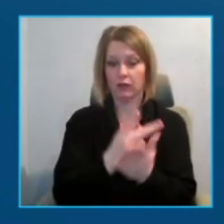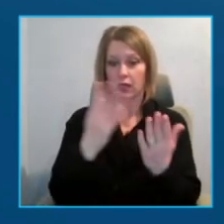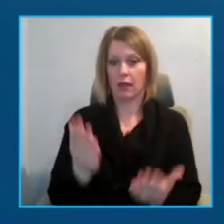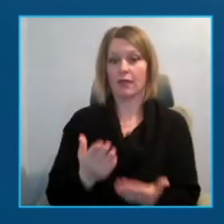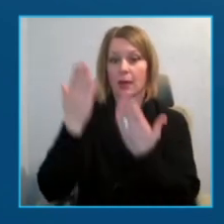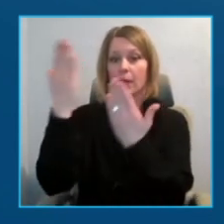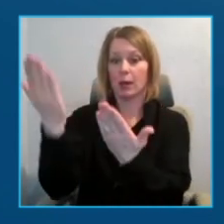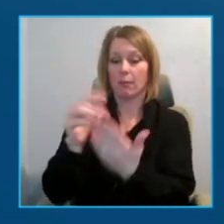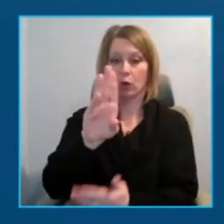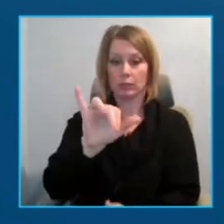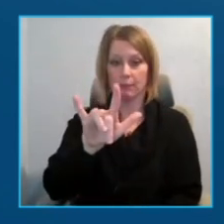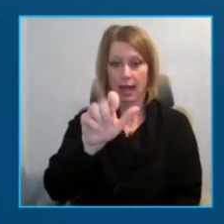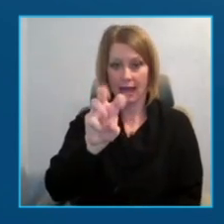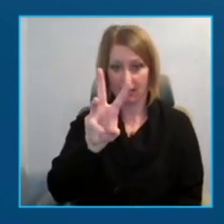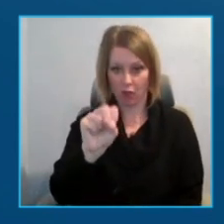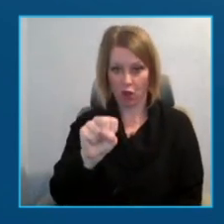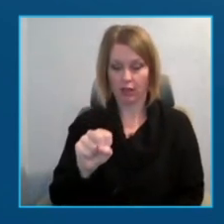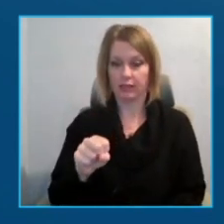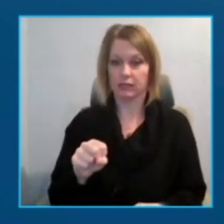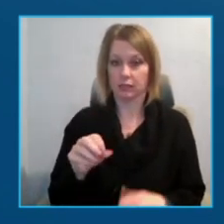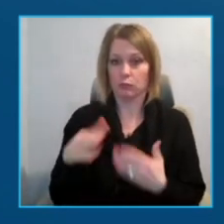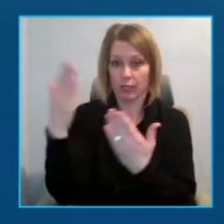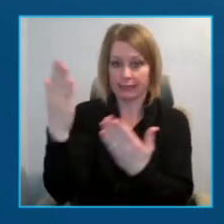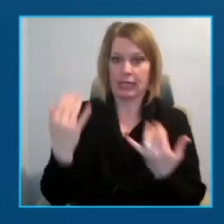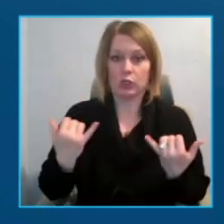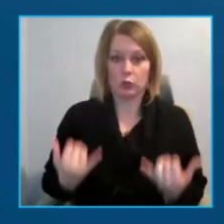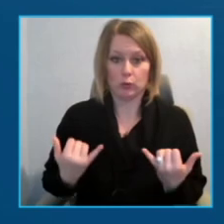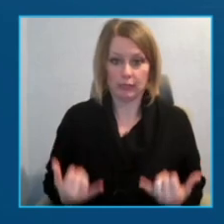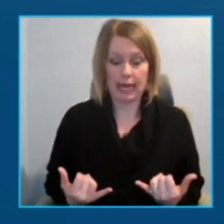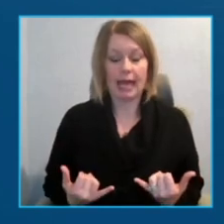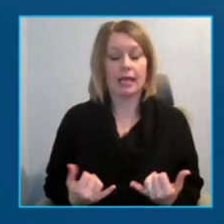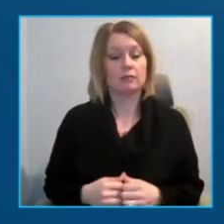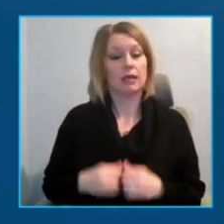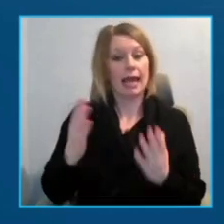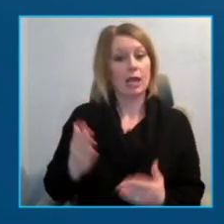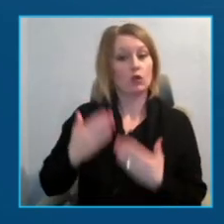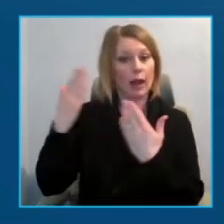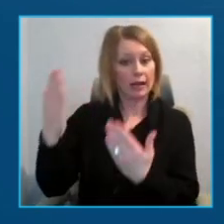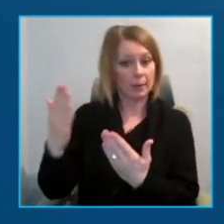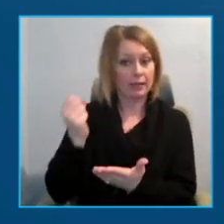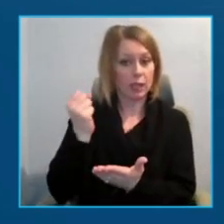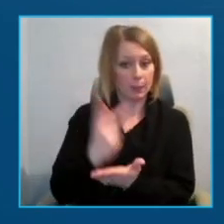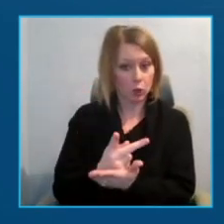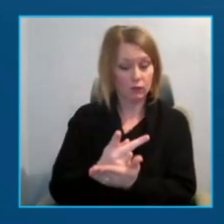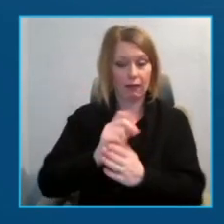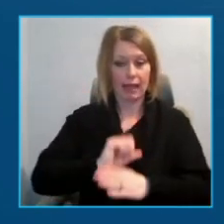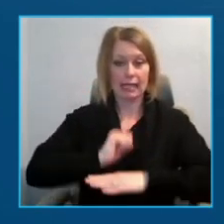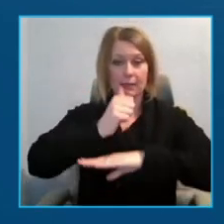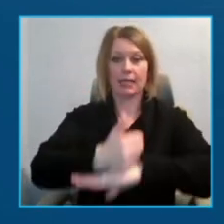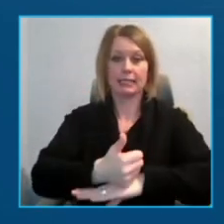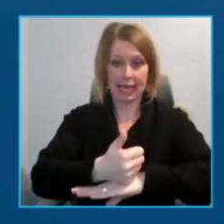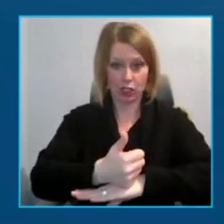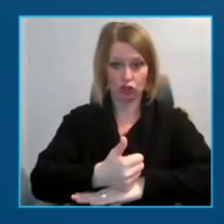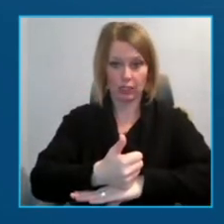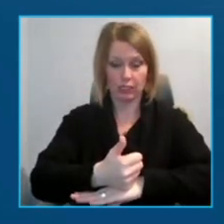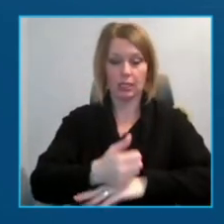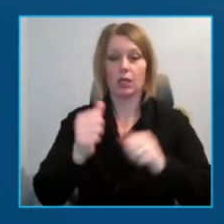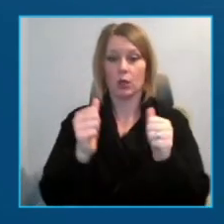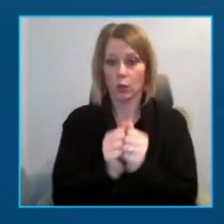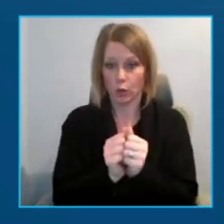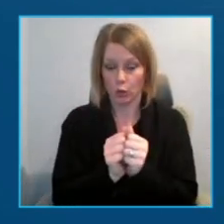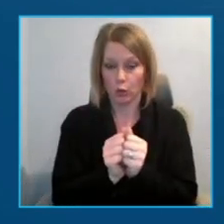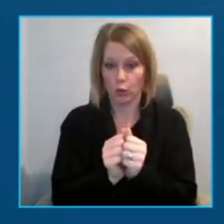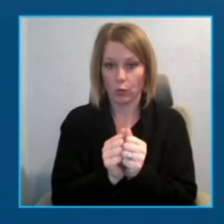presented today and recommend approval and implementation of these by the state